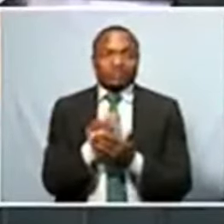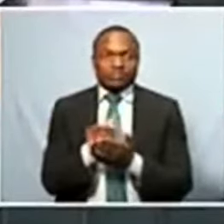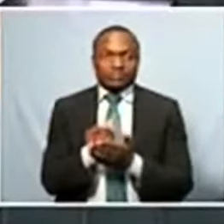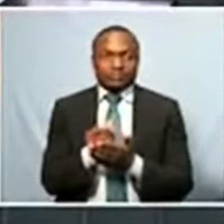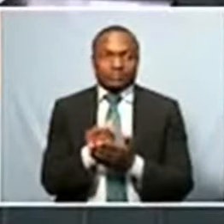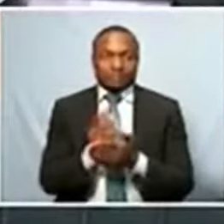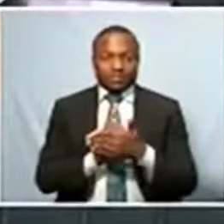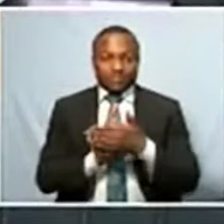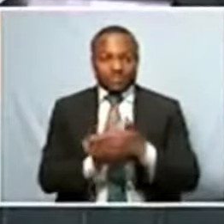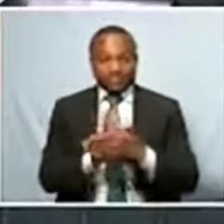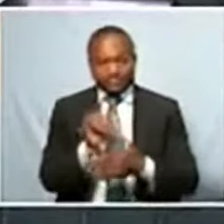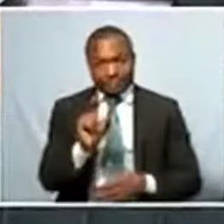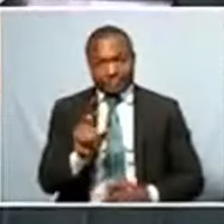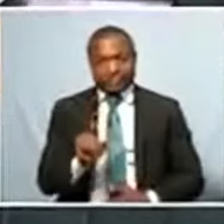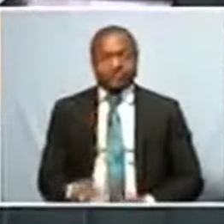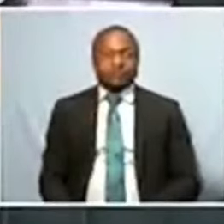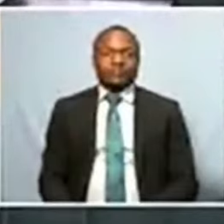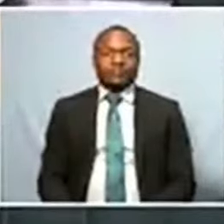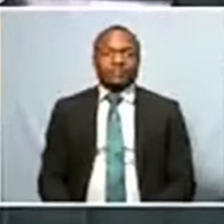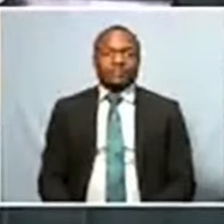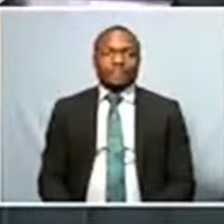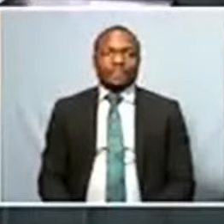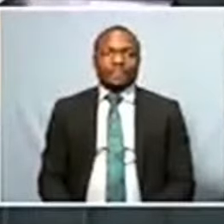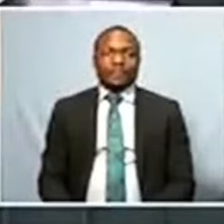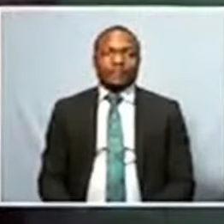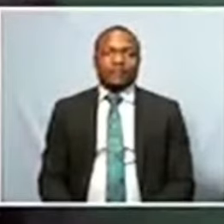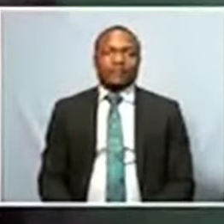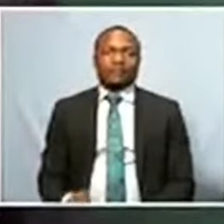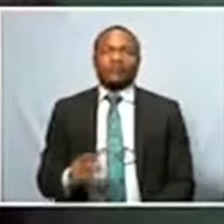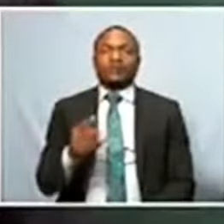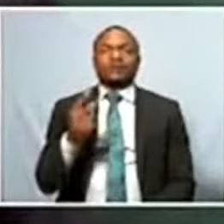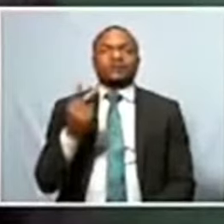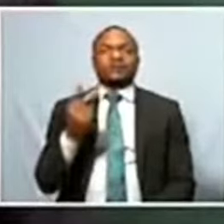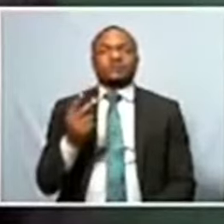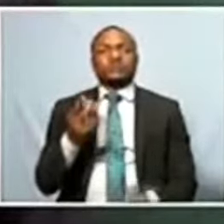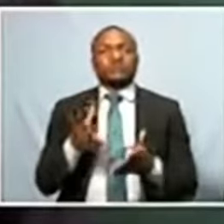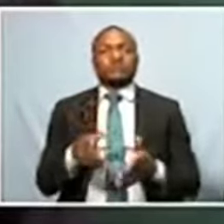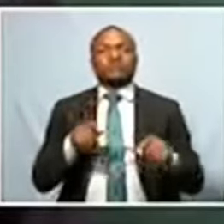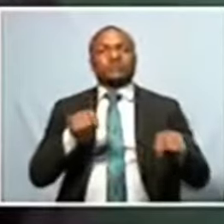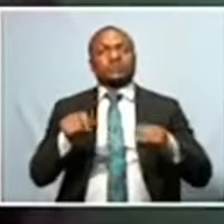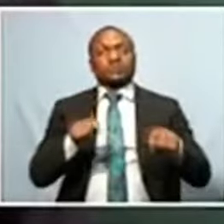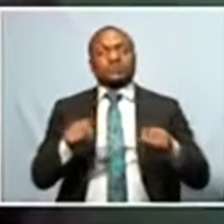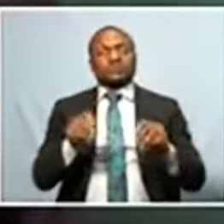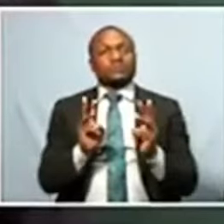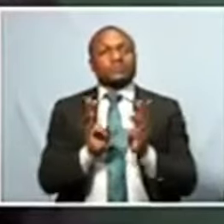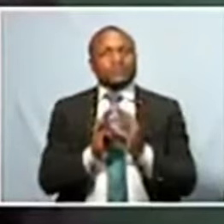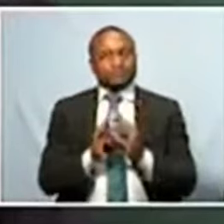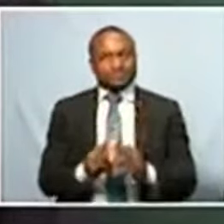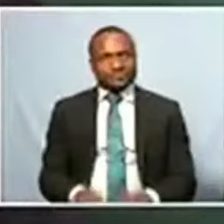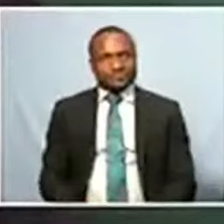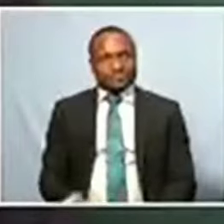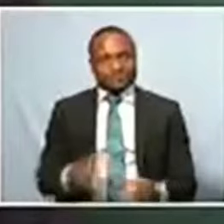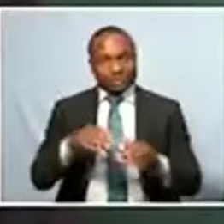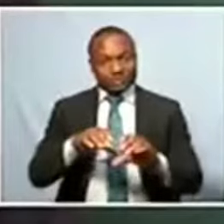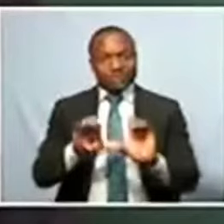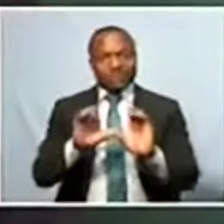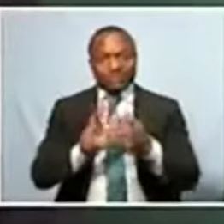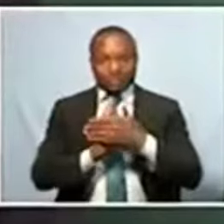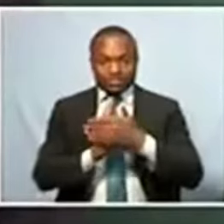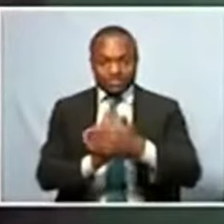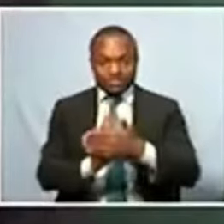guiding you. It's like we are two here to regulate business of the House. You see. Proceed as